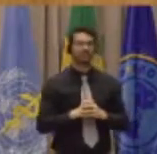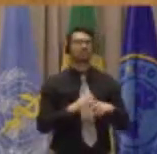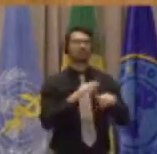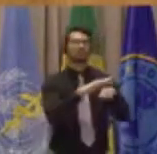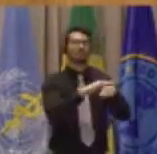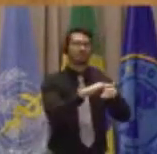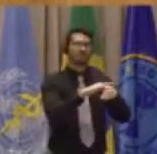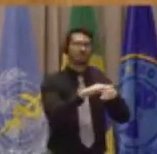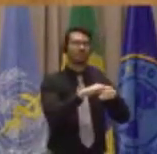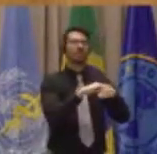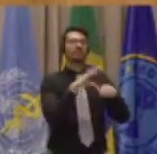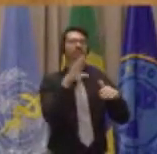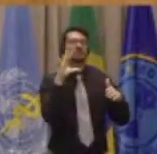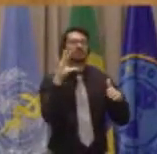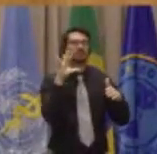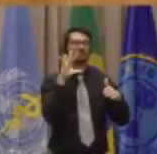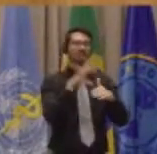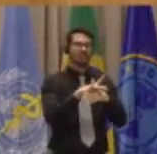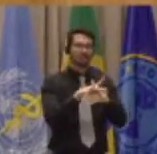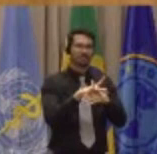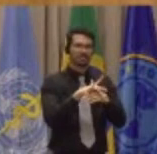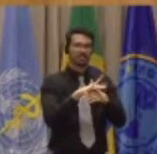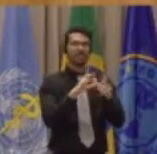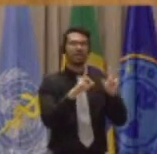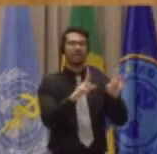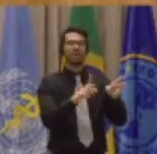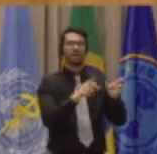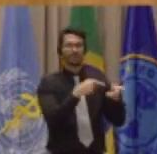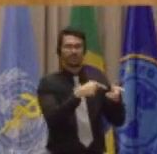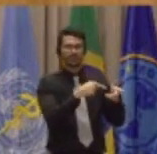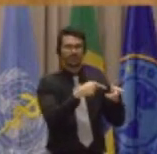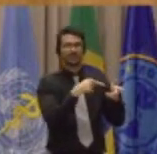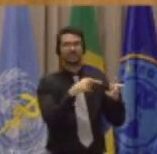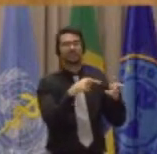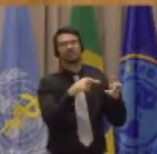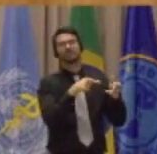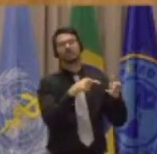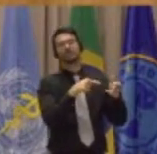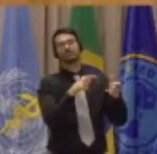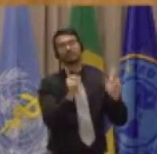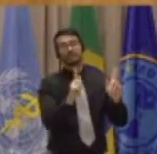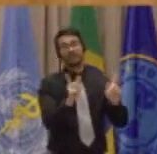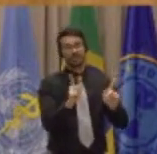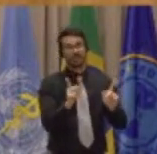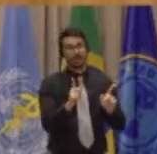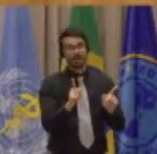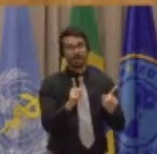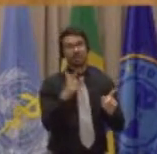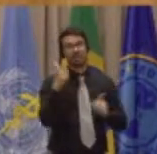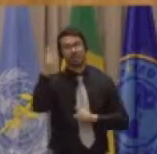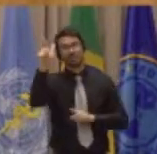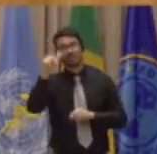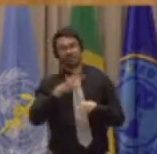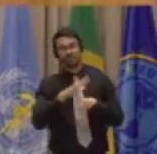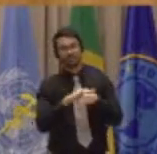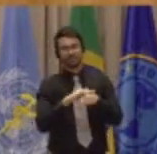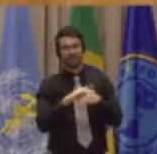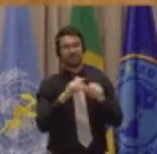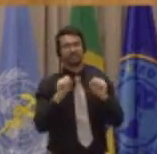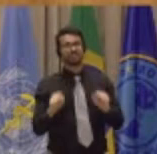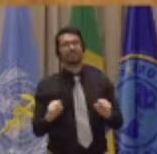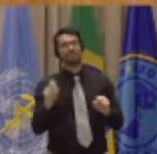chronic diseases. that are not infectious and